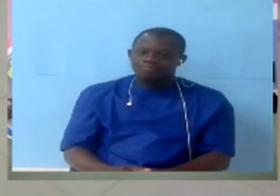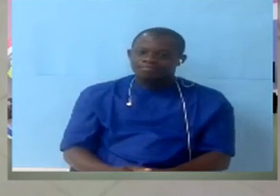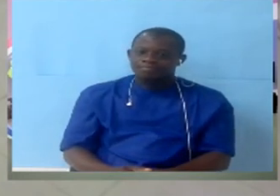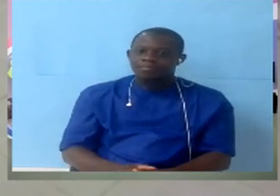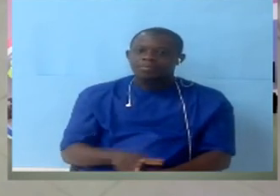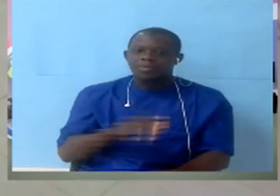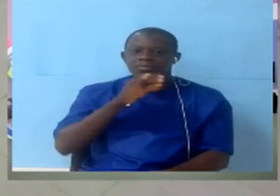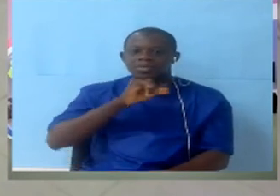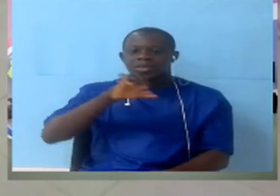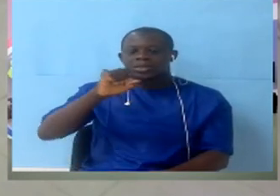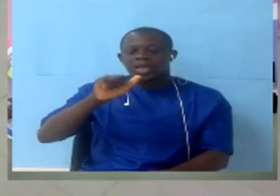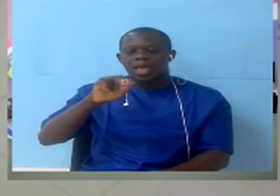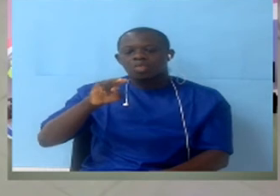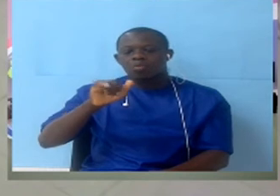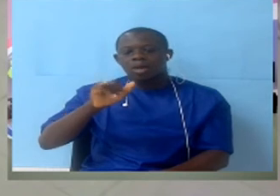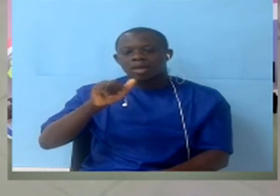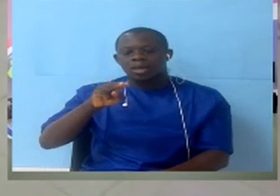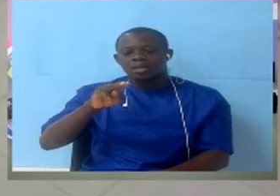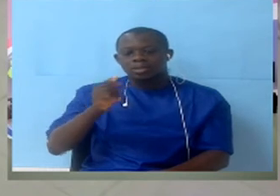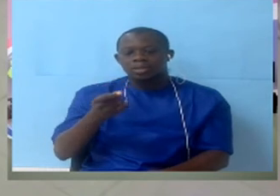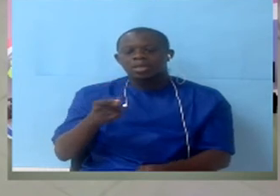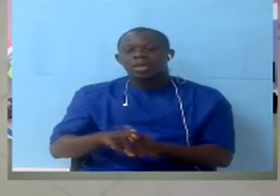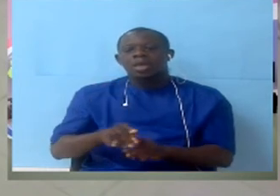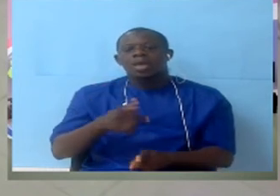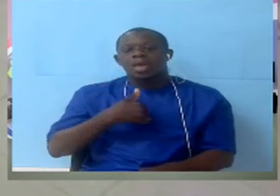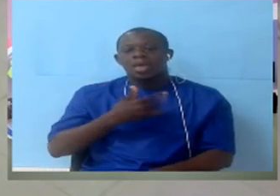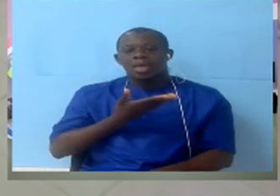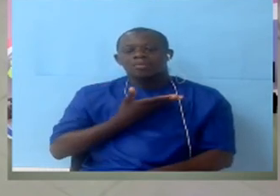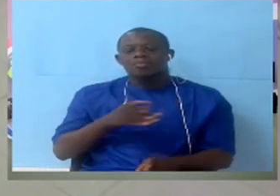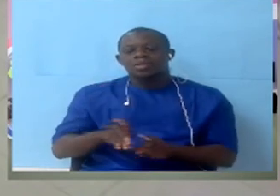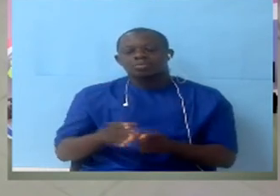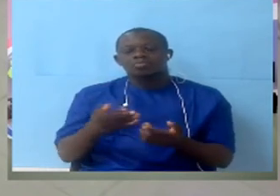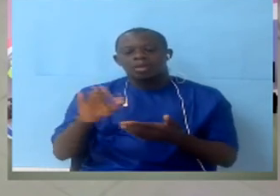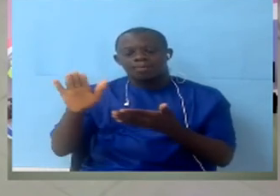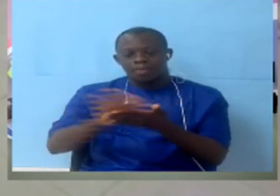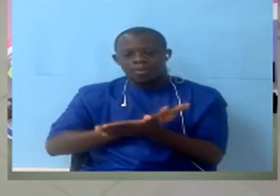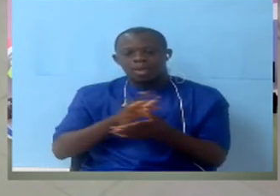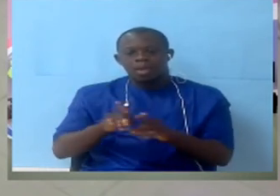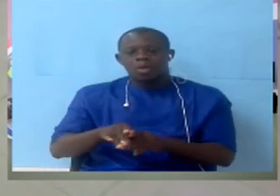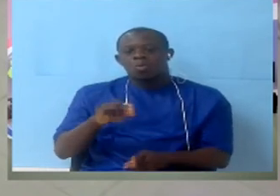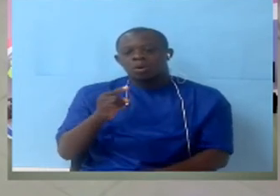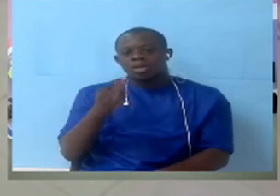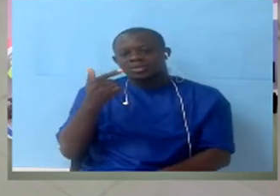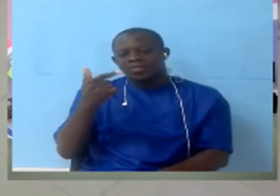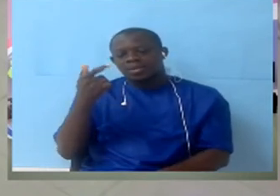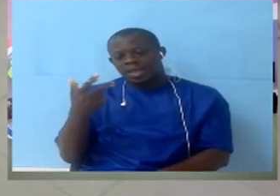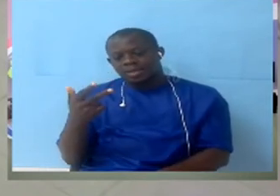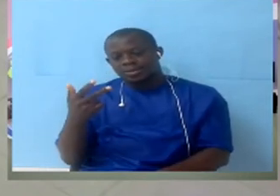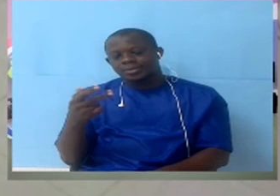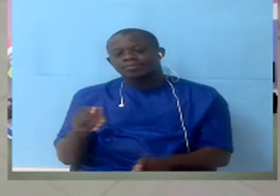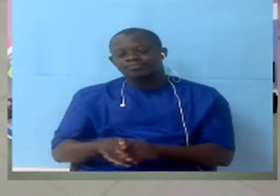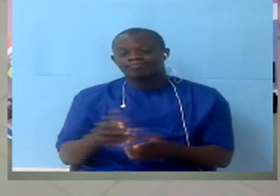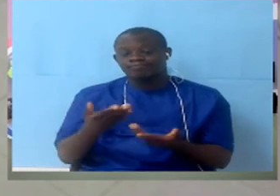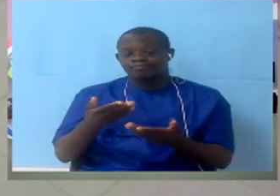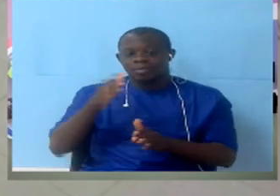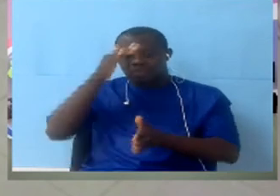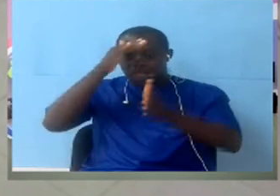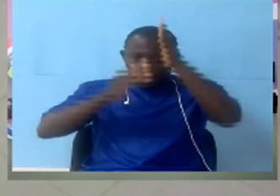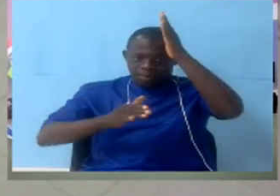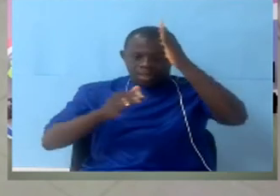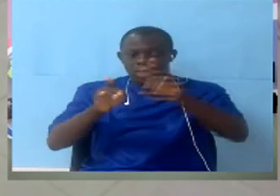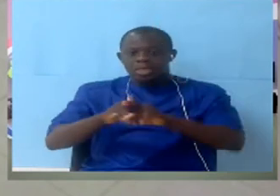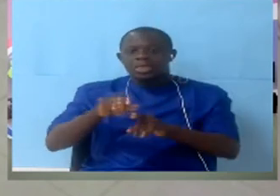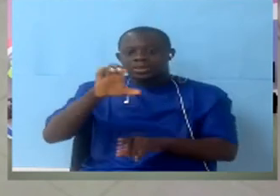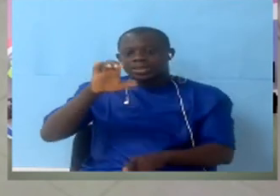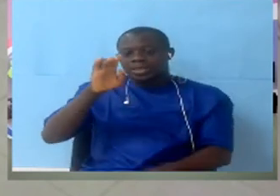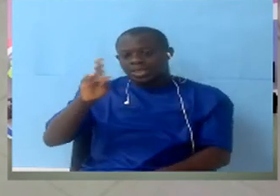Mr. Sanyang, yes, Council, you're submitting. I have my exhibit 178 where the Army Chief of Defense Staff